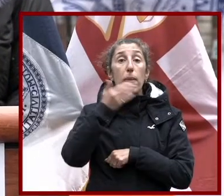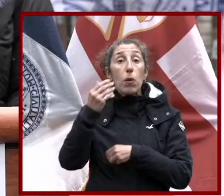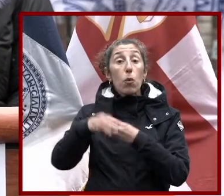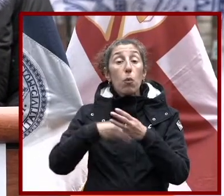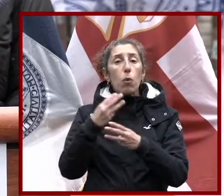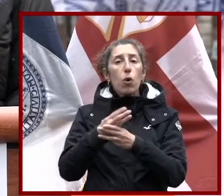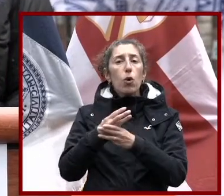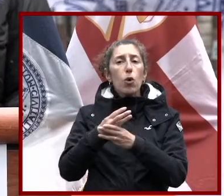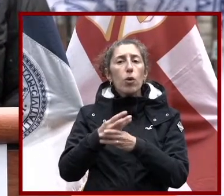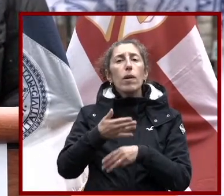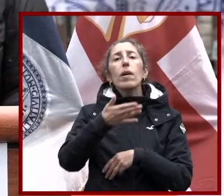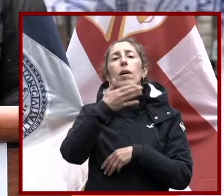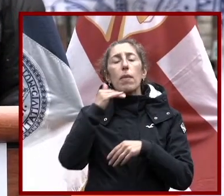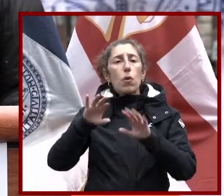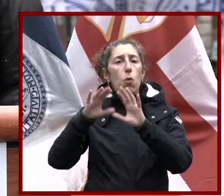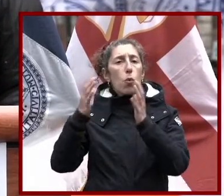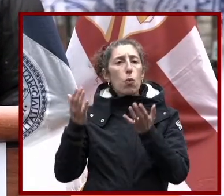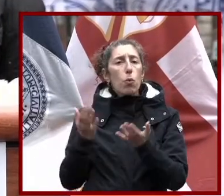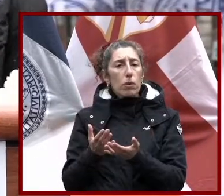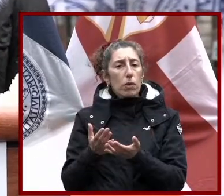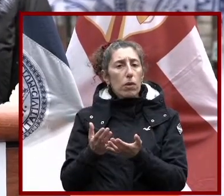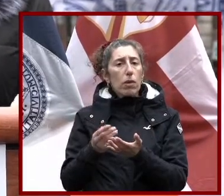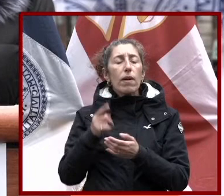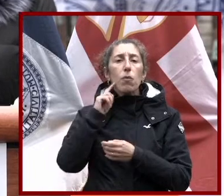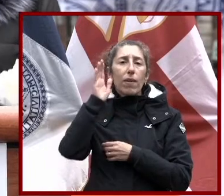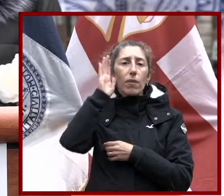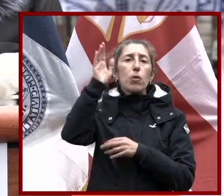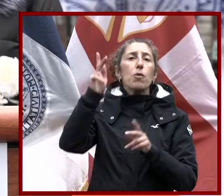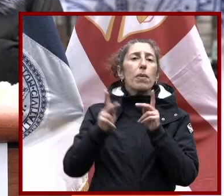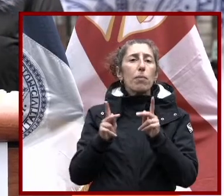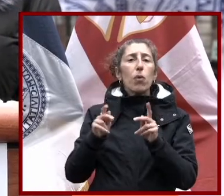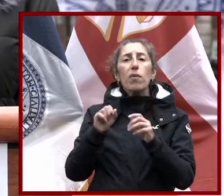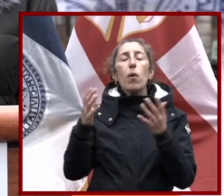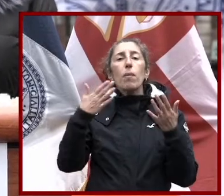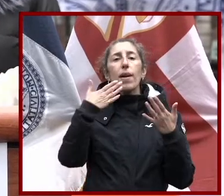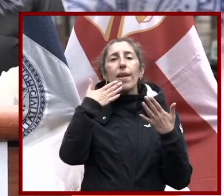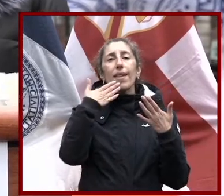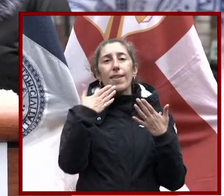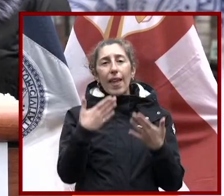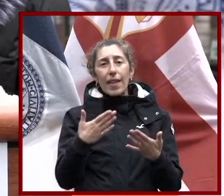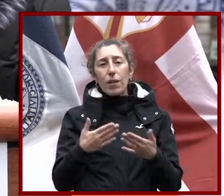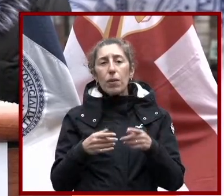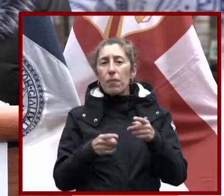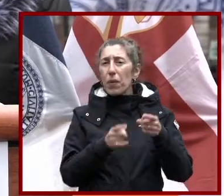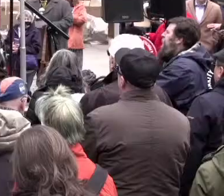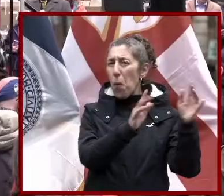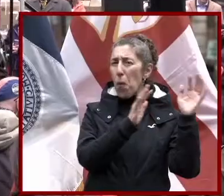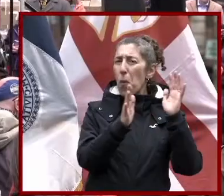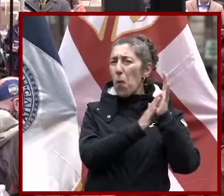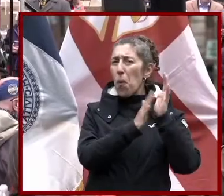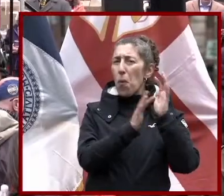who will one day walk into our shoes. So thank you. And today,